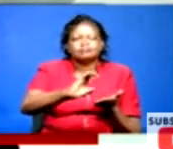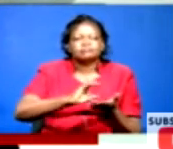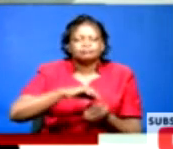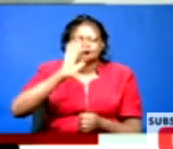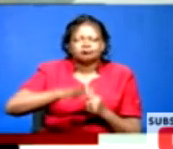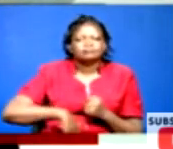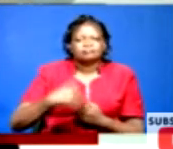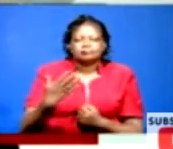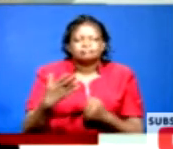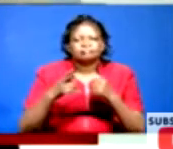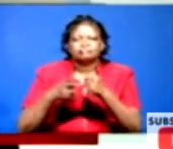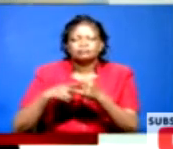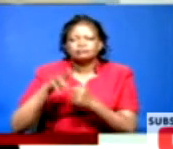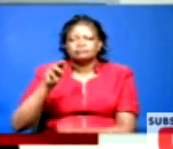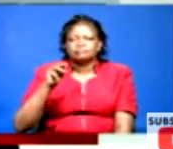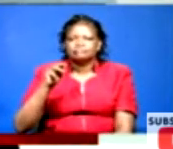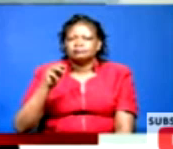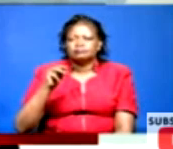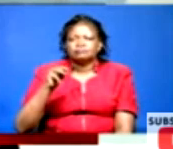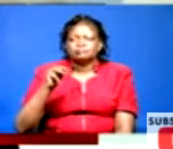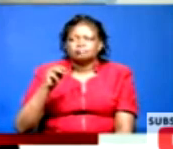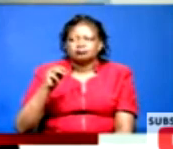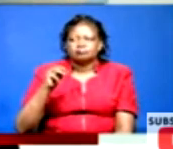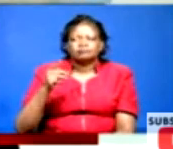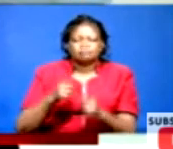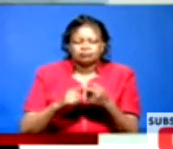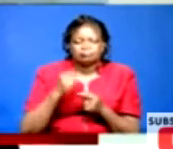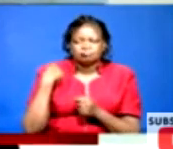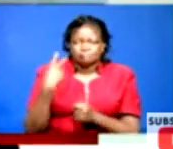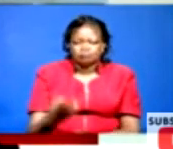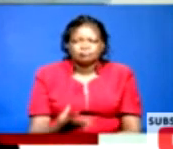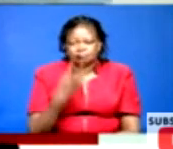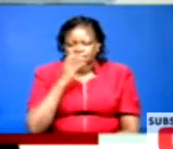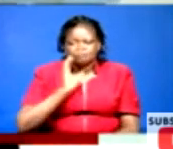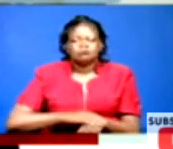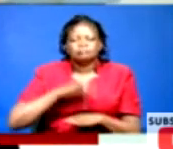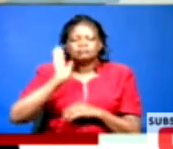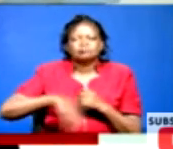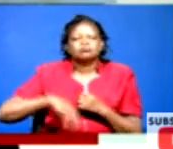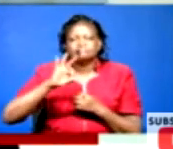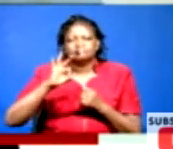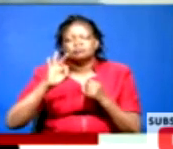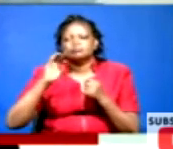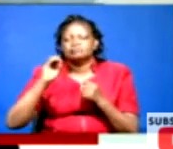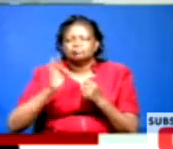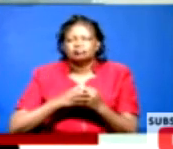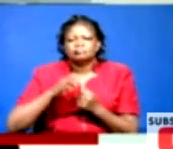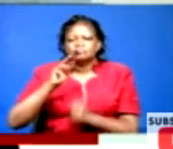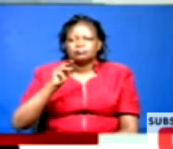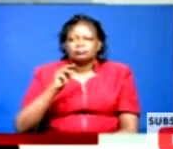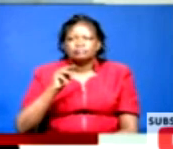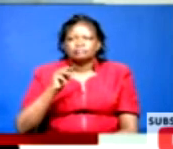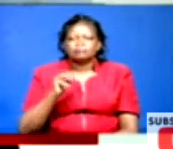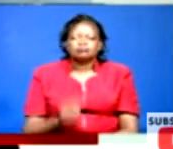577 million shillings, followed by Orange Democratic Movement that will get more than 308 million shillings. Well, in a